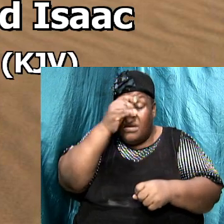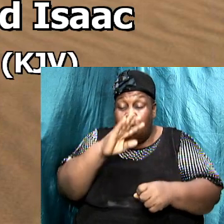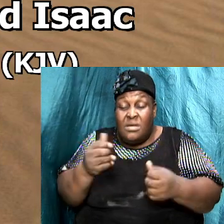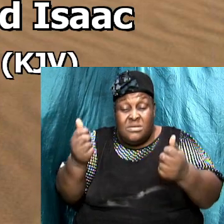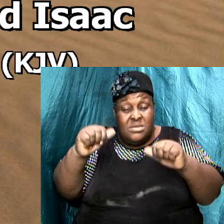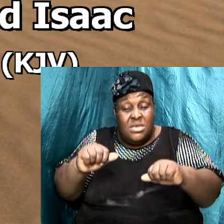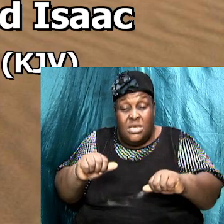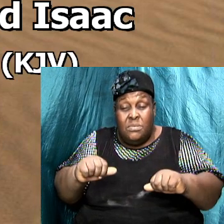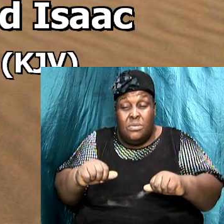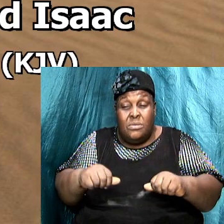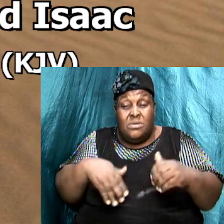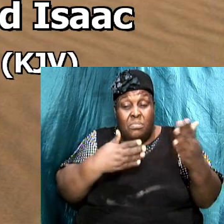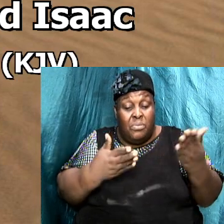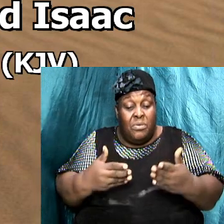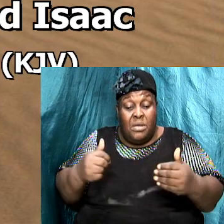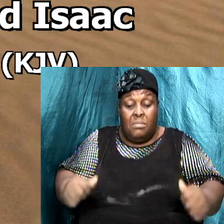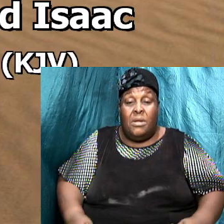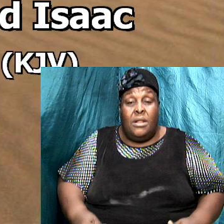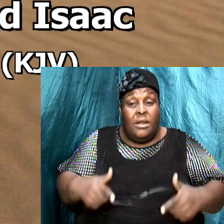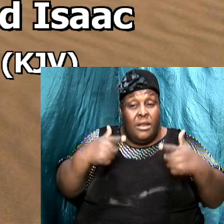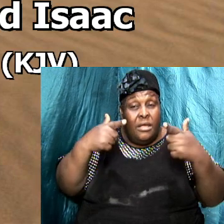again.